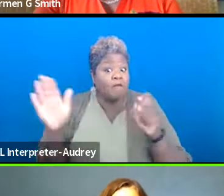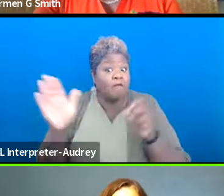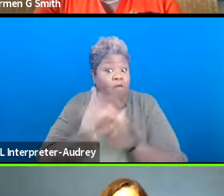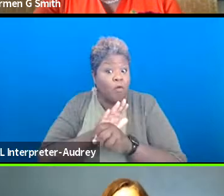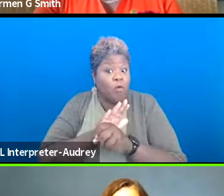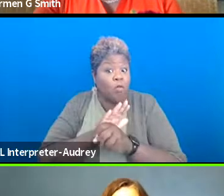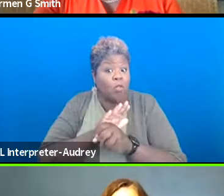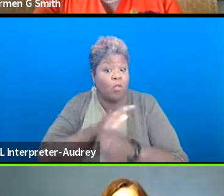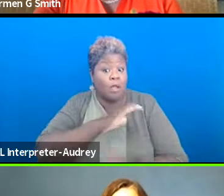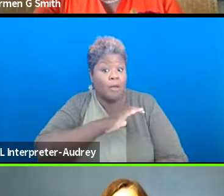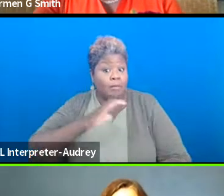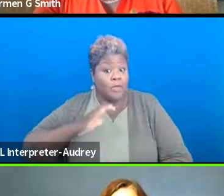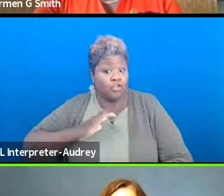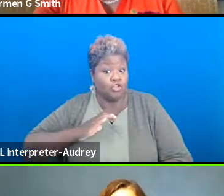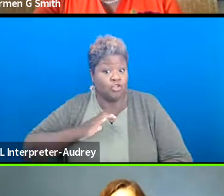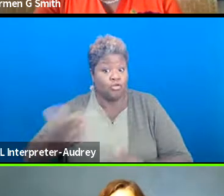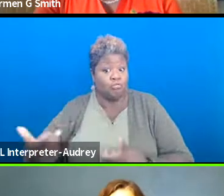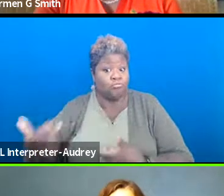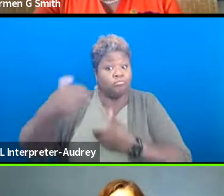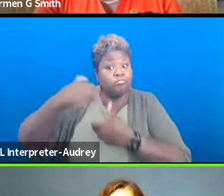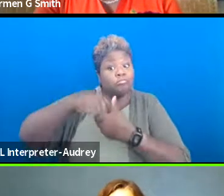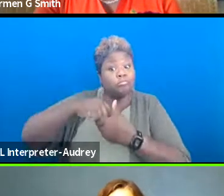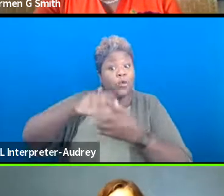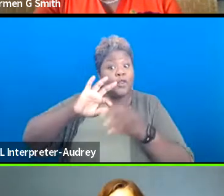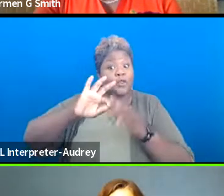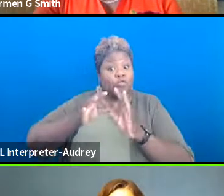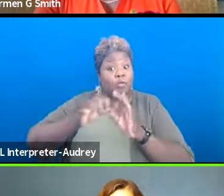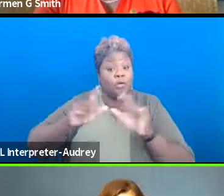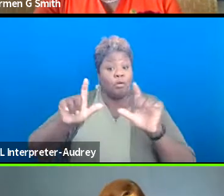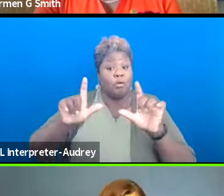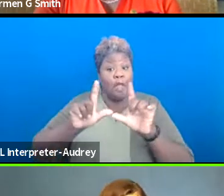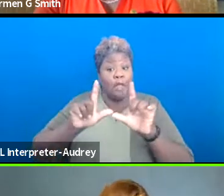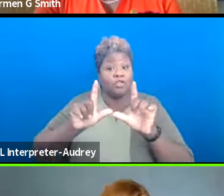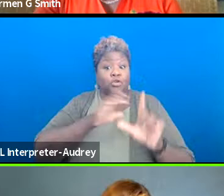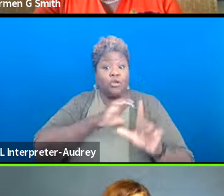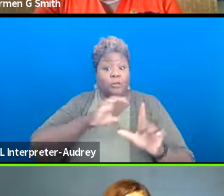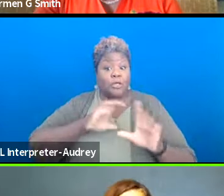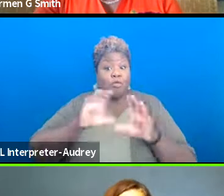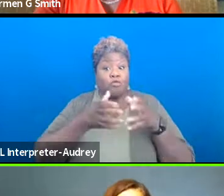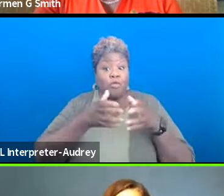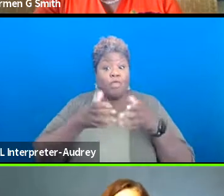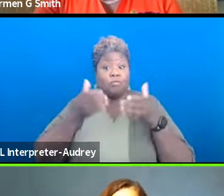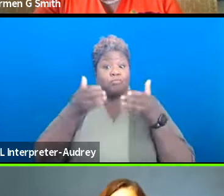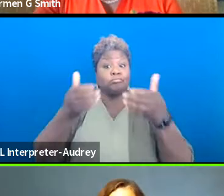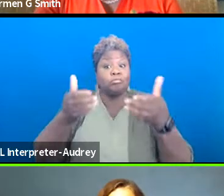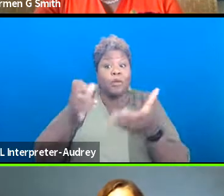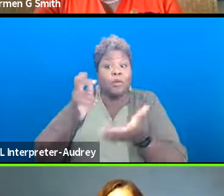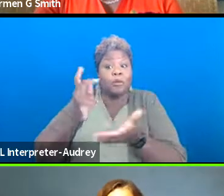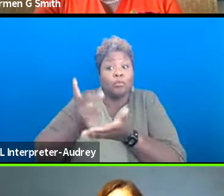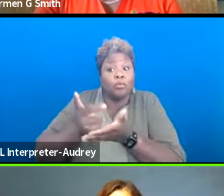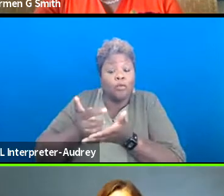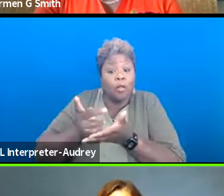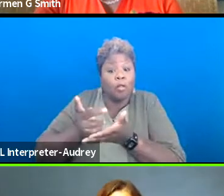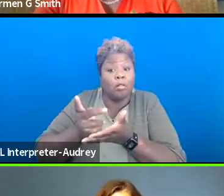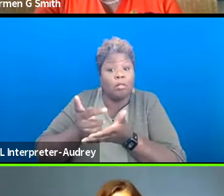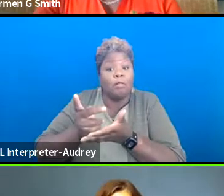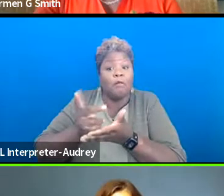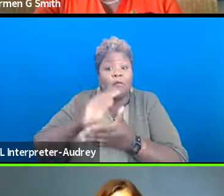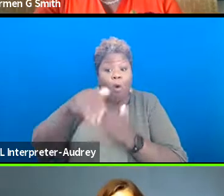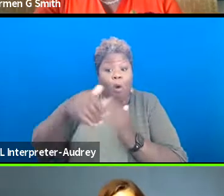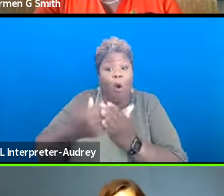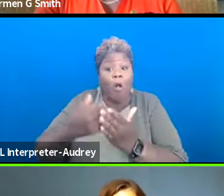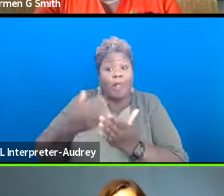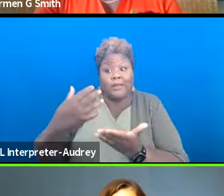the commissioners on the interpreter licensure committee together so that we could move forward with approval of all of